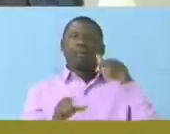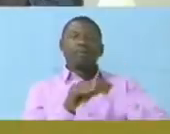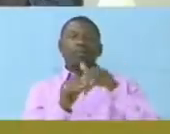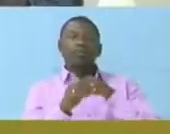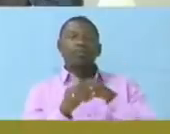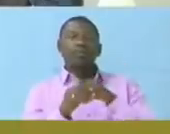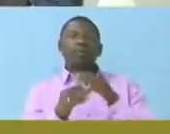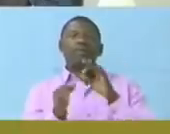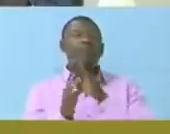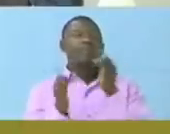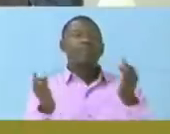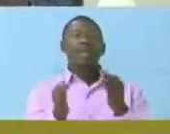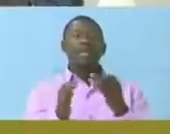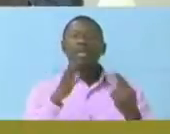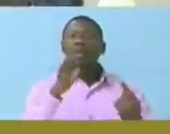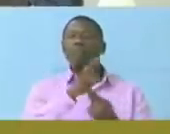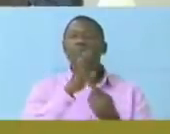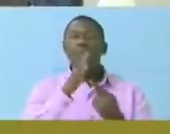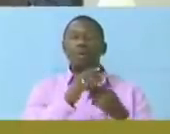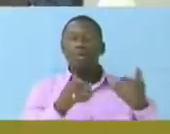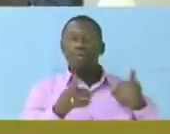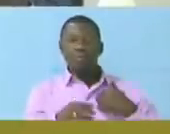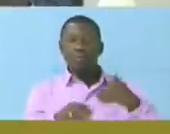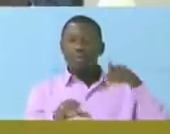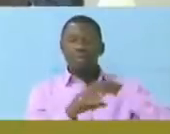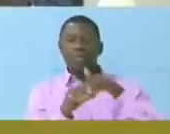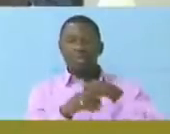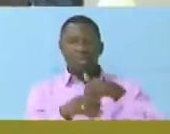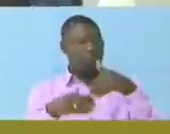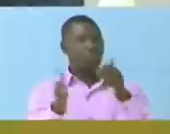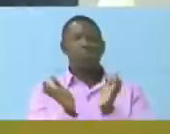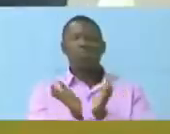included very high profile people in the task